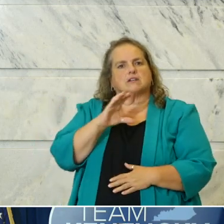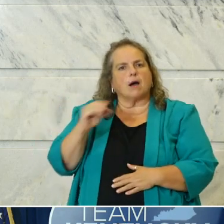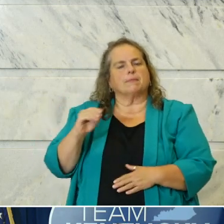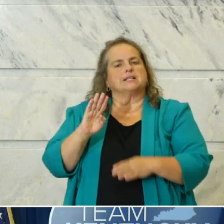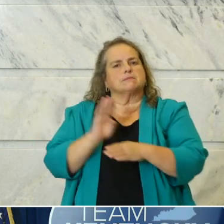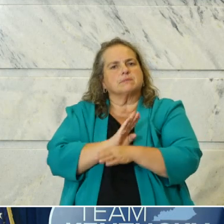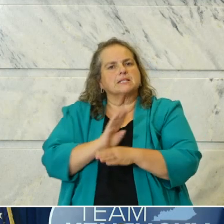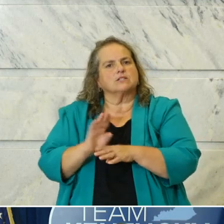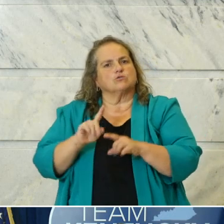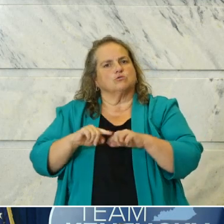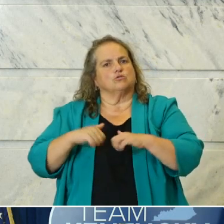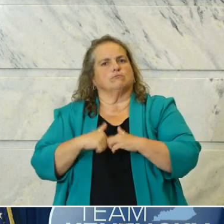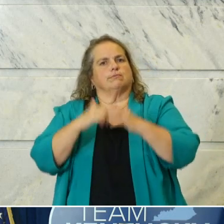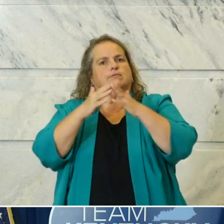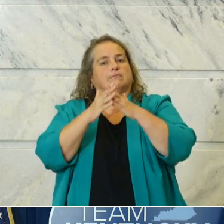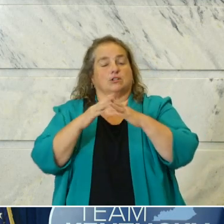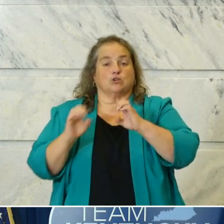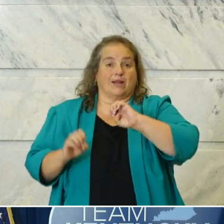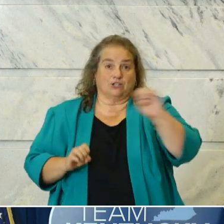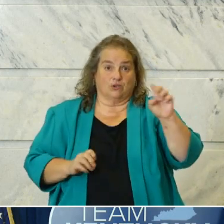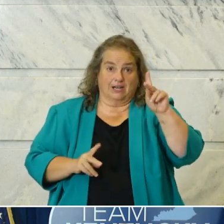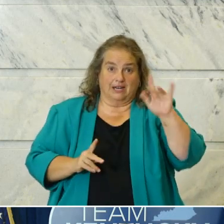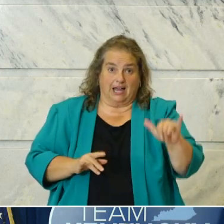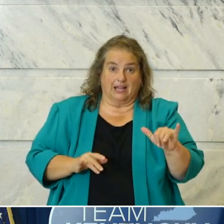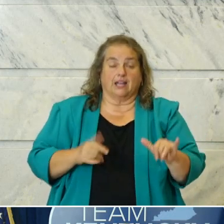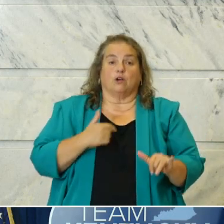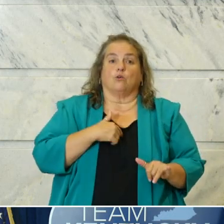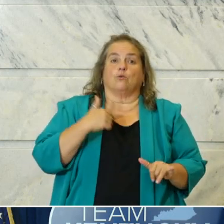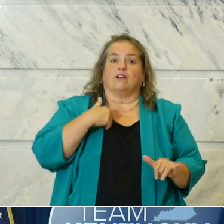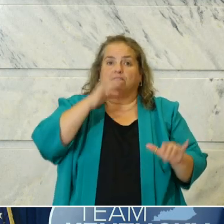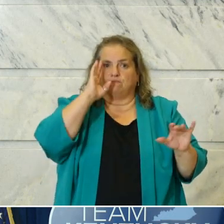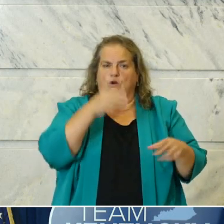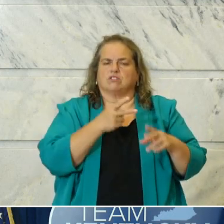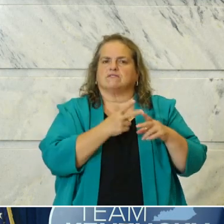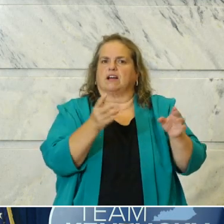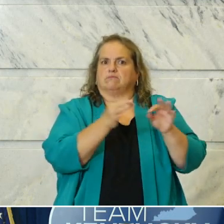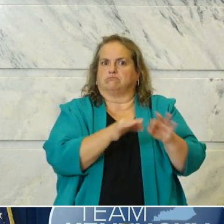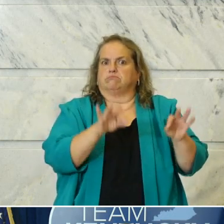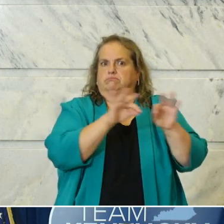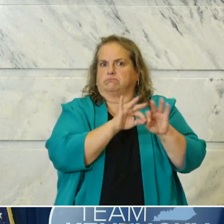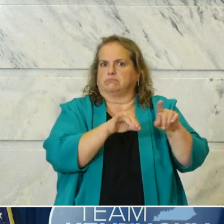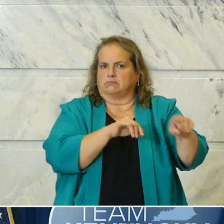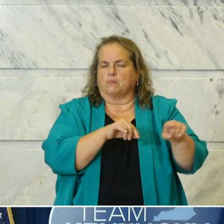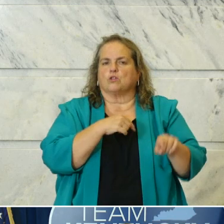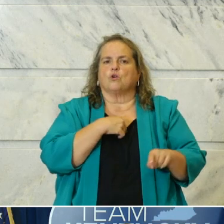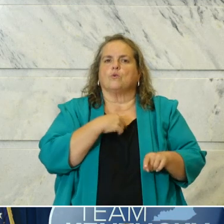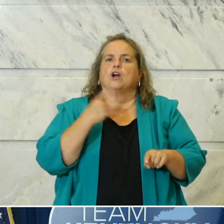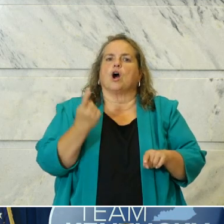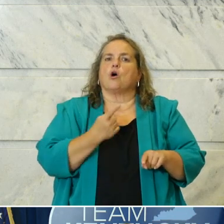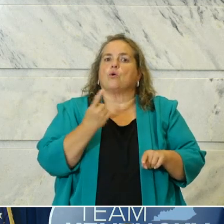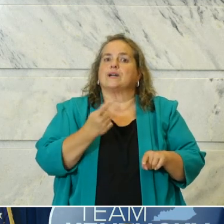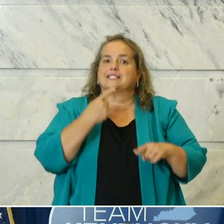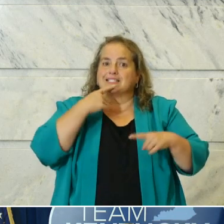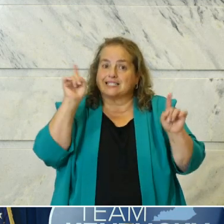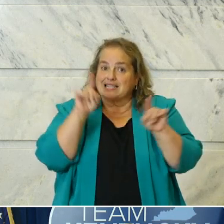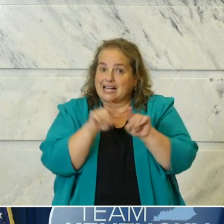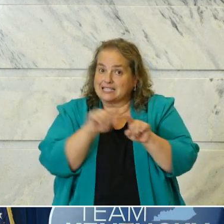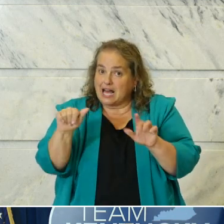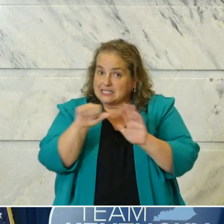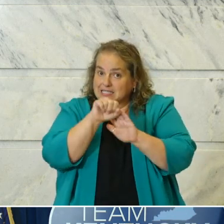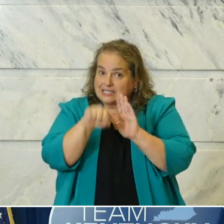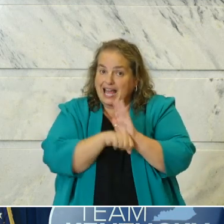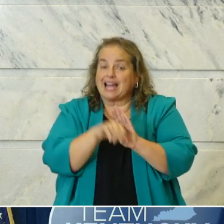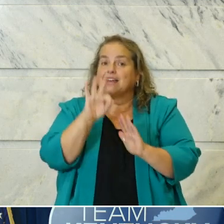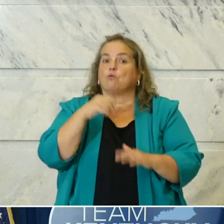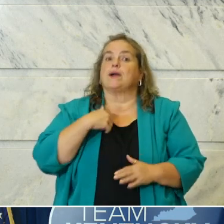Kentucky, we're focused on very significantly. We only succeed as a state if we all succeed. And